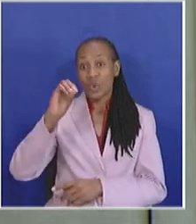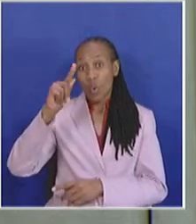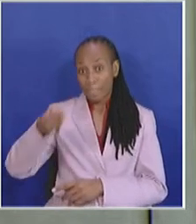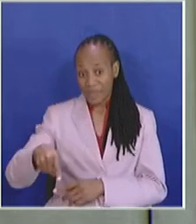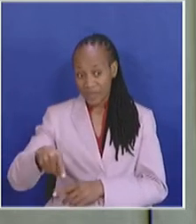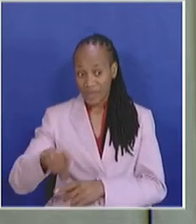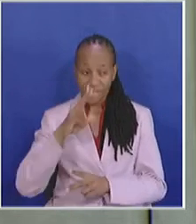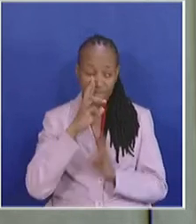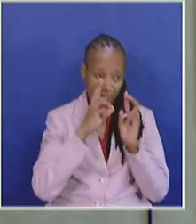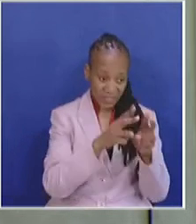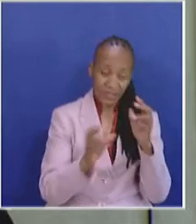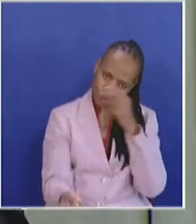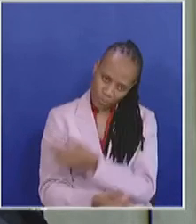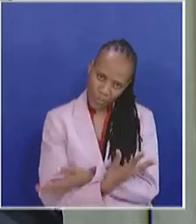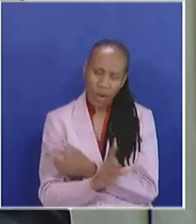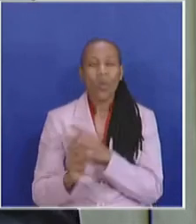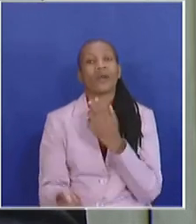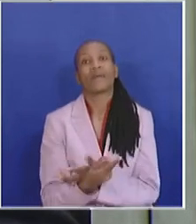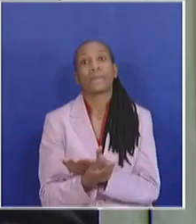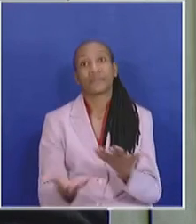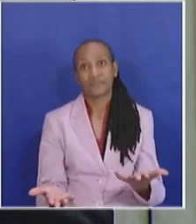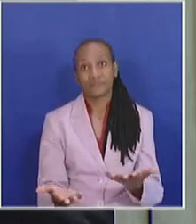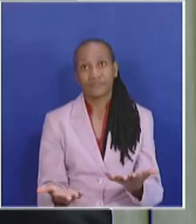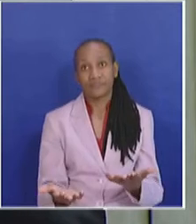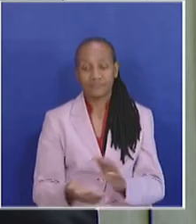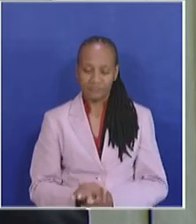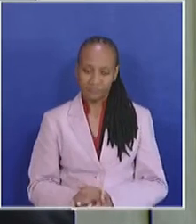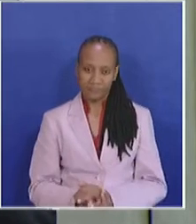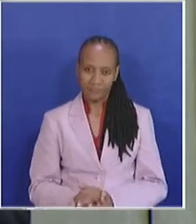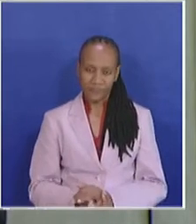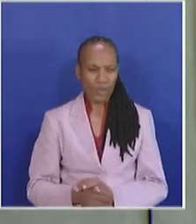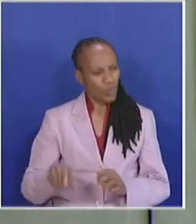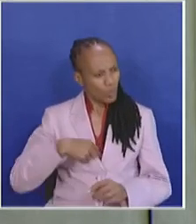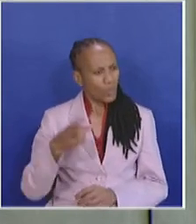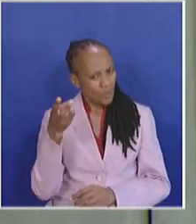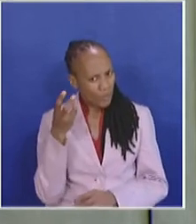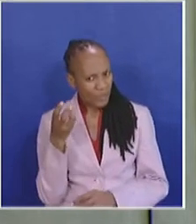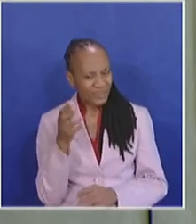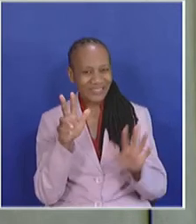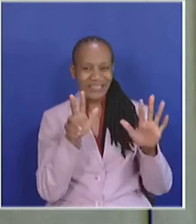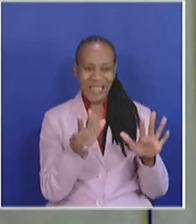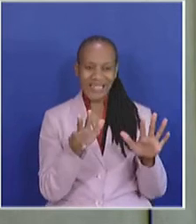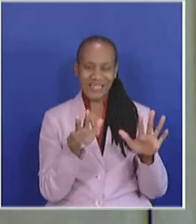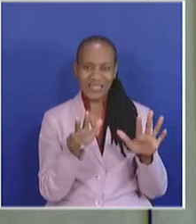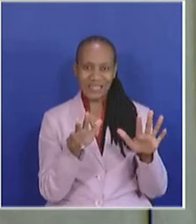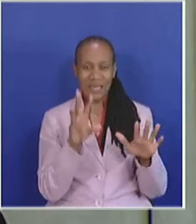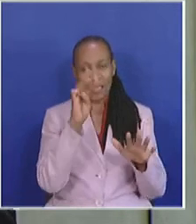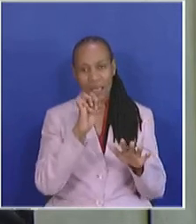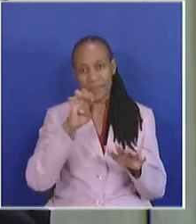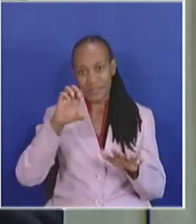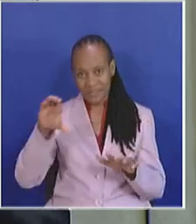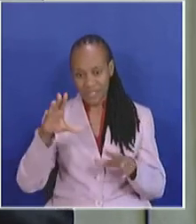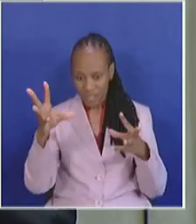took. I must, however, indicate we had about 8 MECs, including the